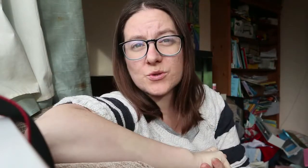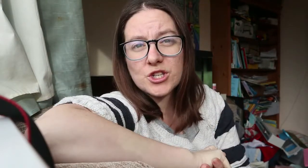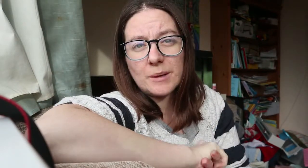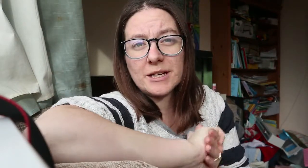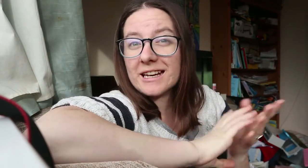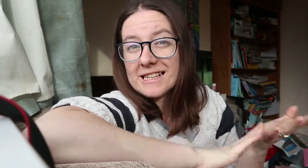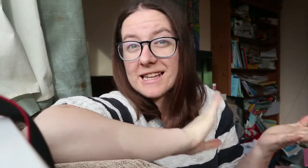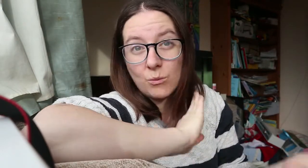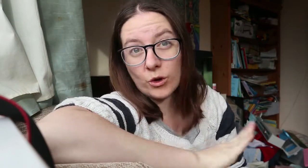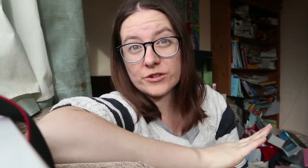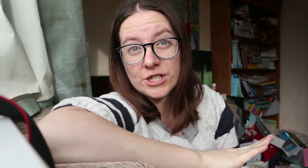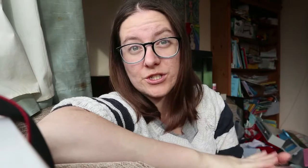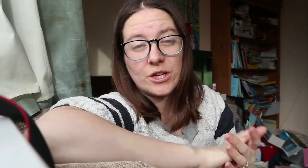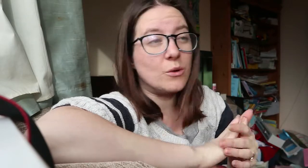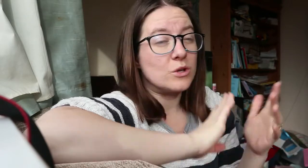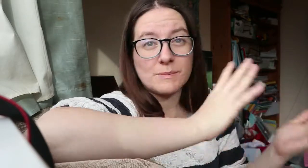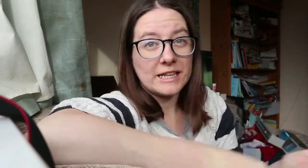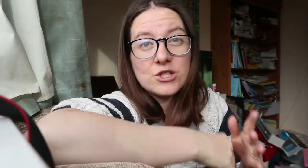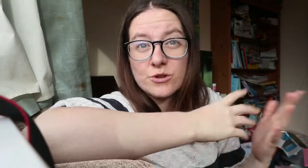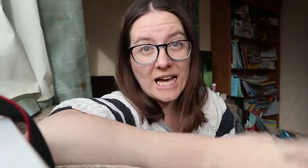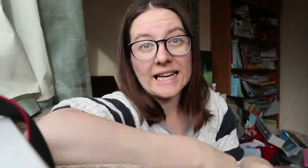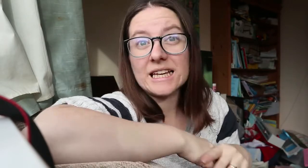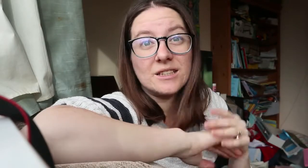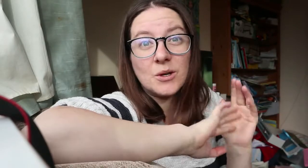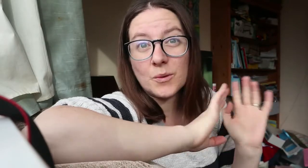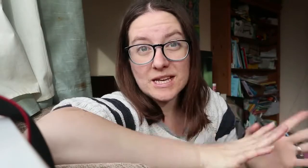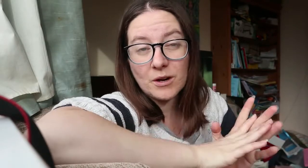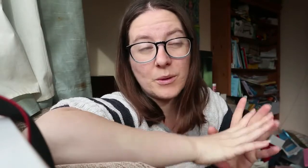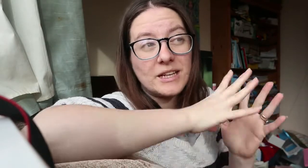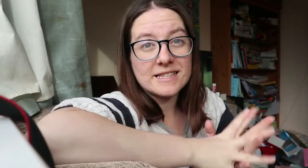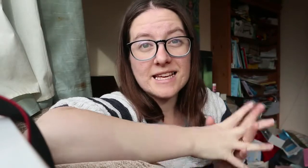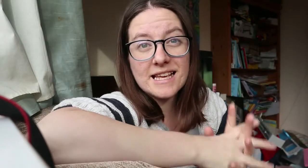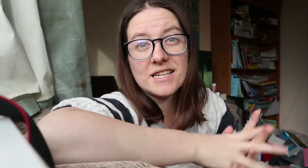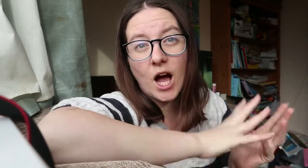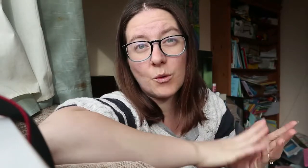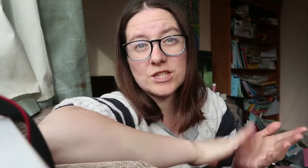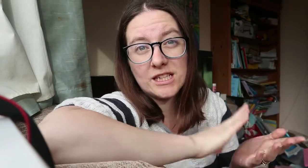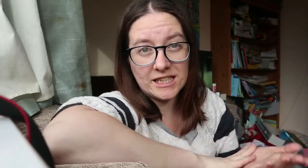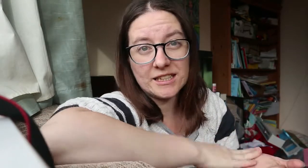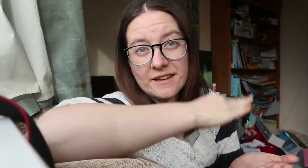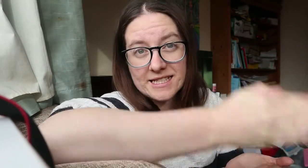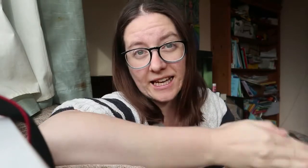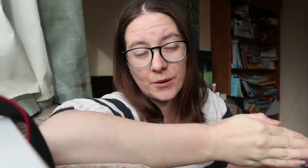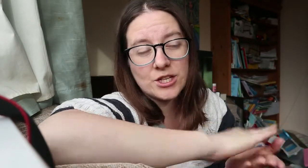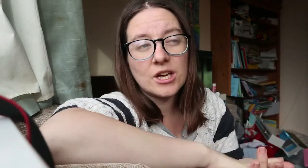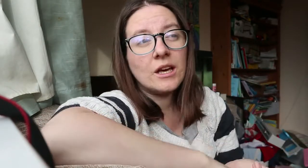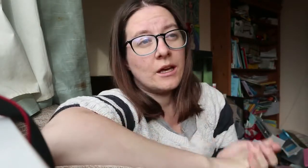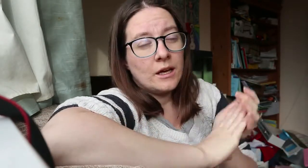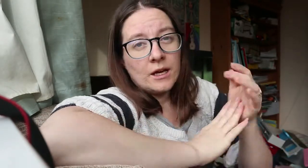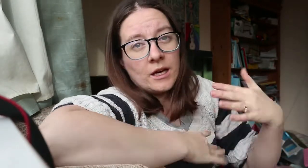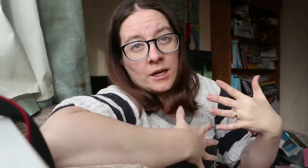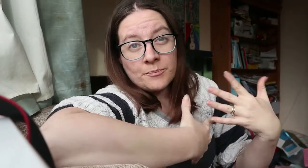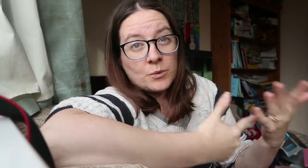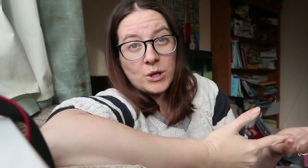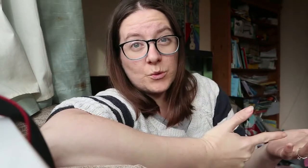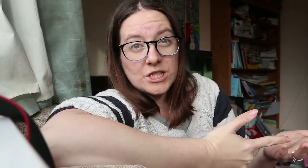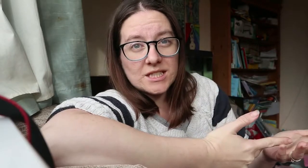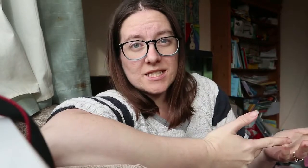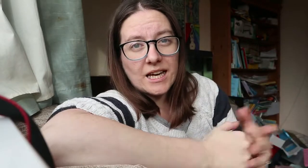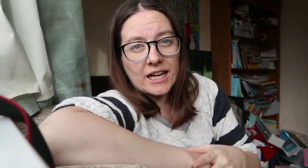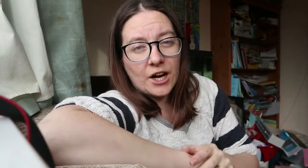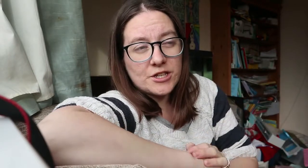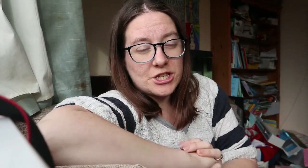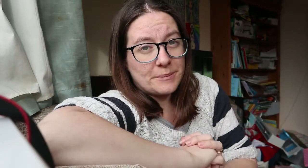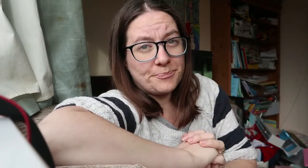them French or German unless they wanted to, or Spanish or Italian or whatever. Unless they said, I want to learn this language, we